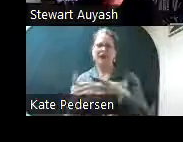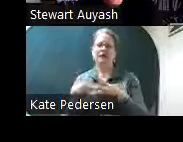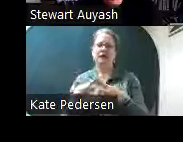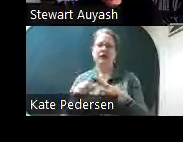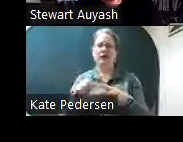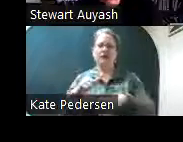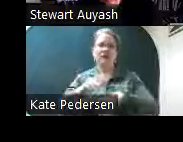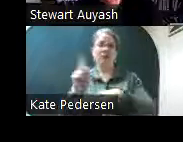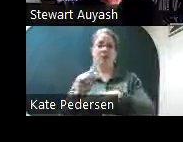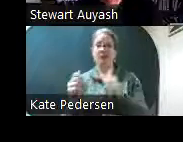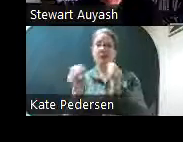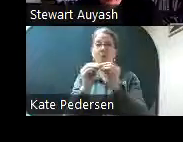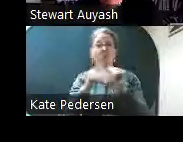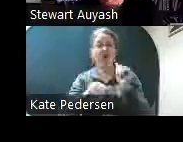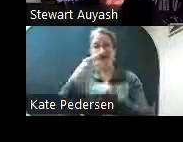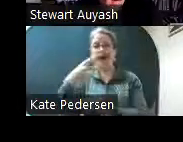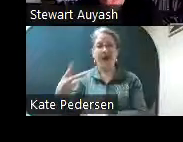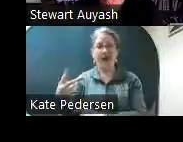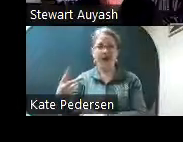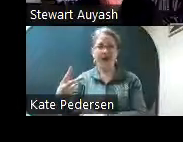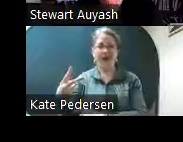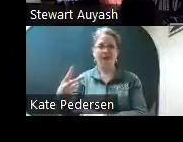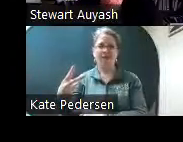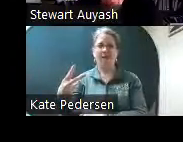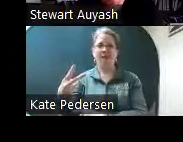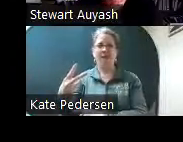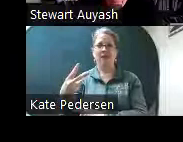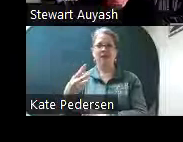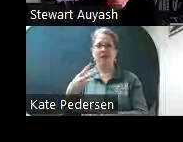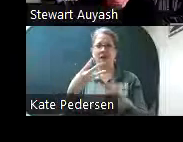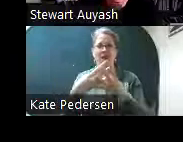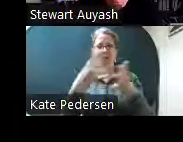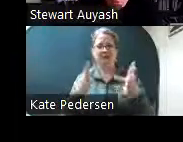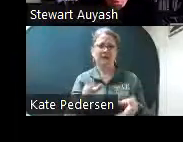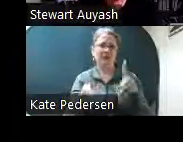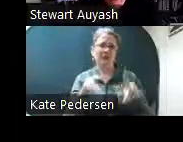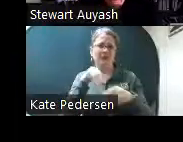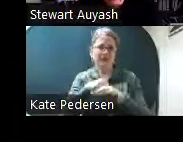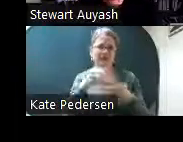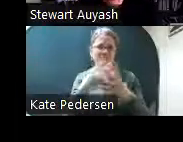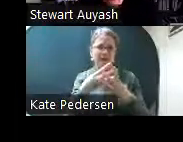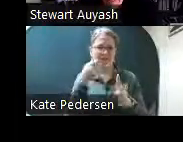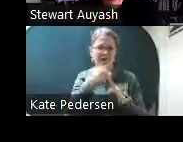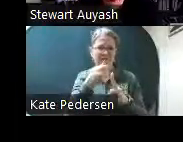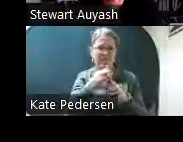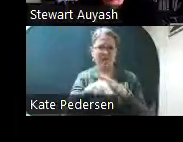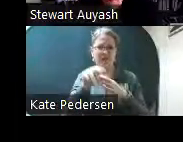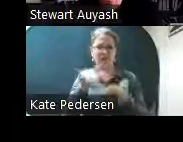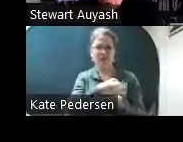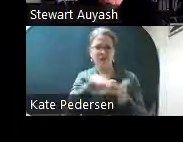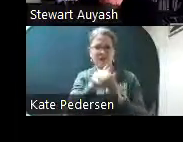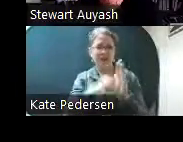where more than half of the convicts or the people who were in jail in New York State were there